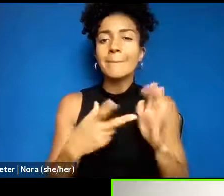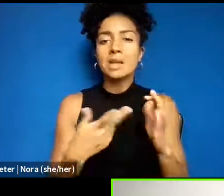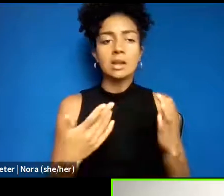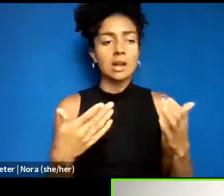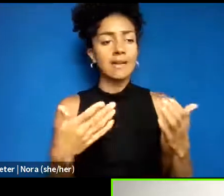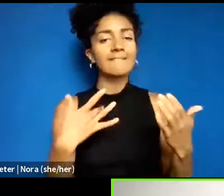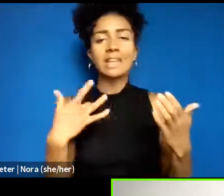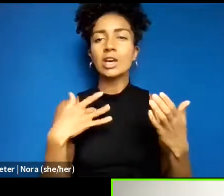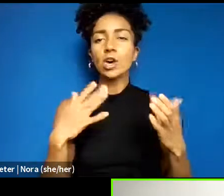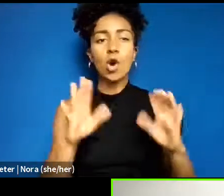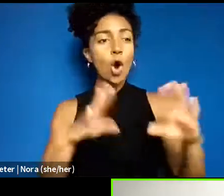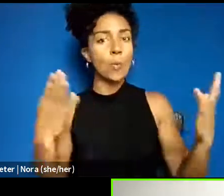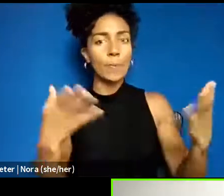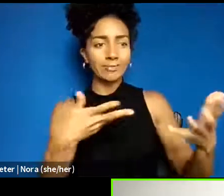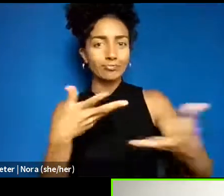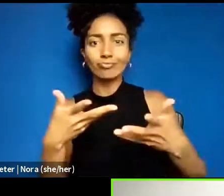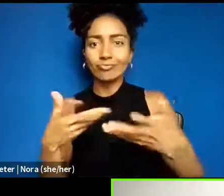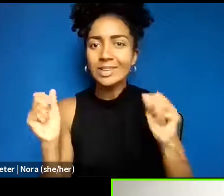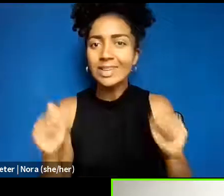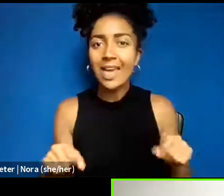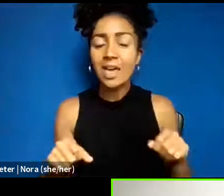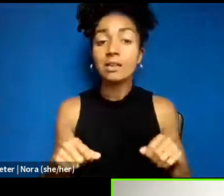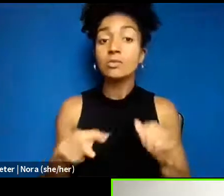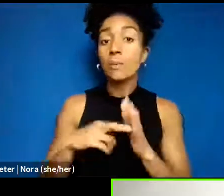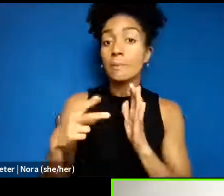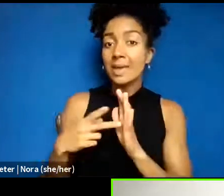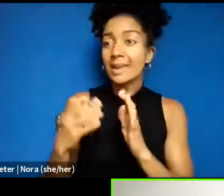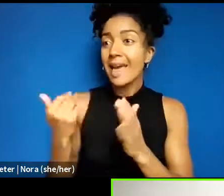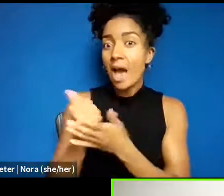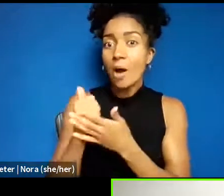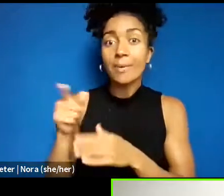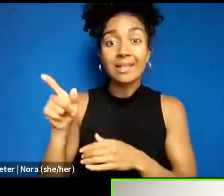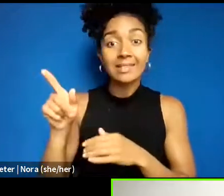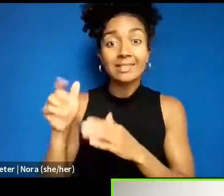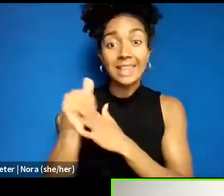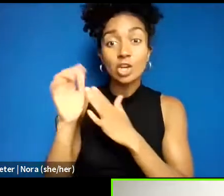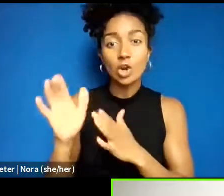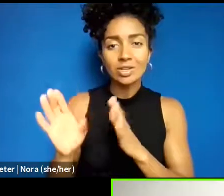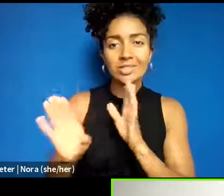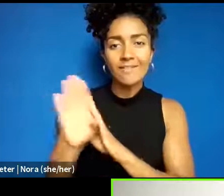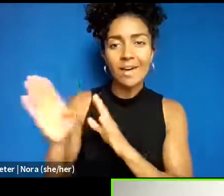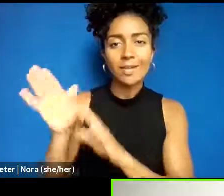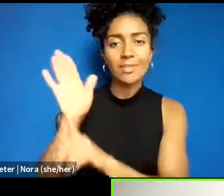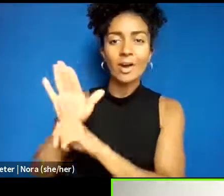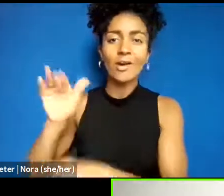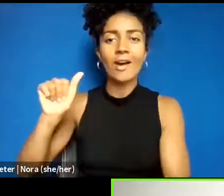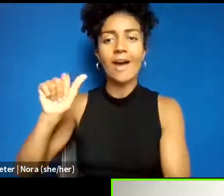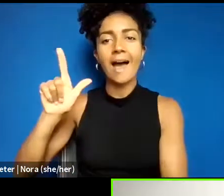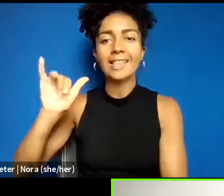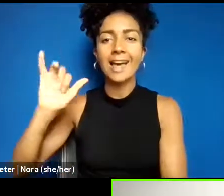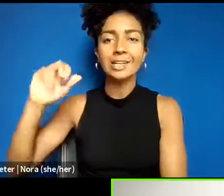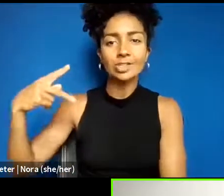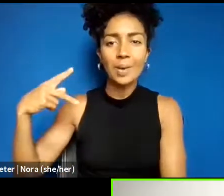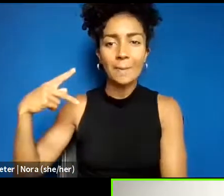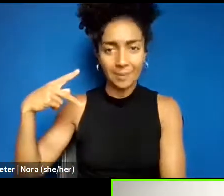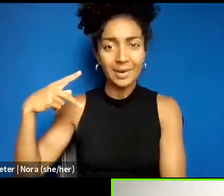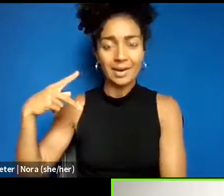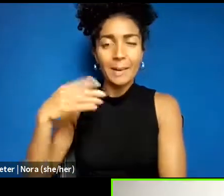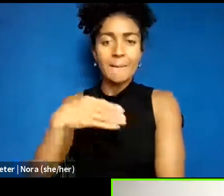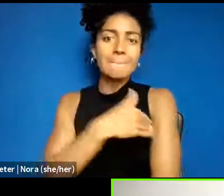Having leaders kind of develop that allyship muscle so that we have this philosophy